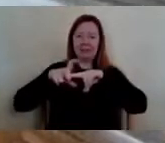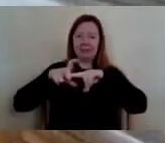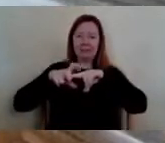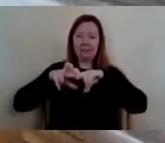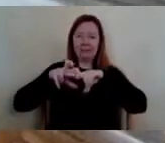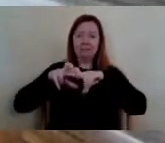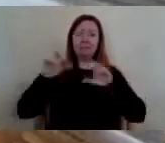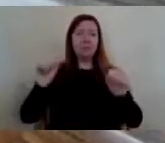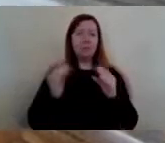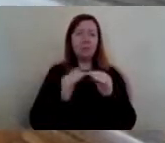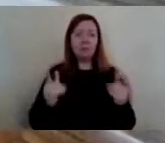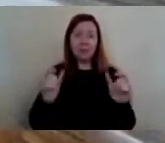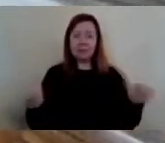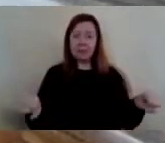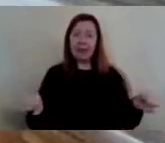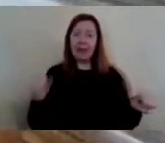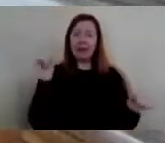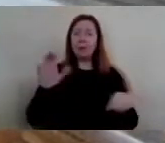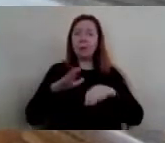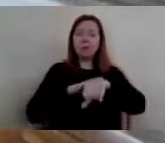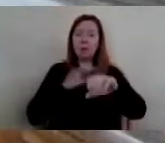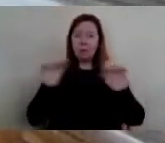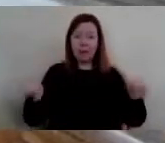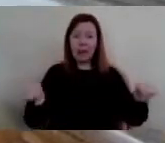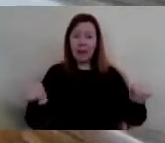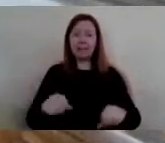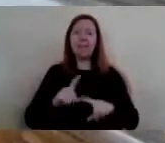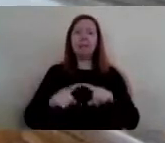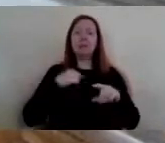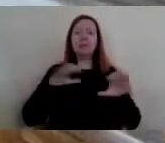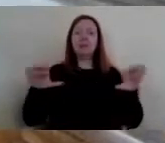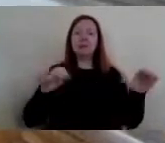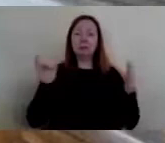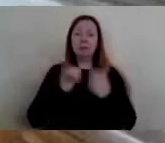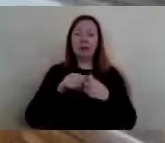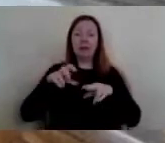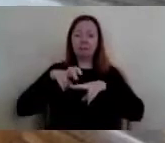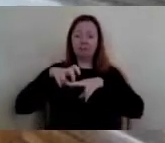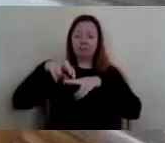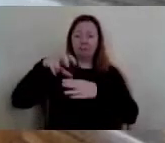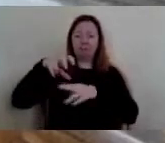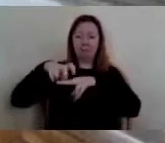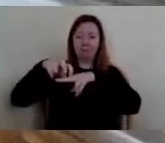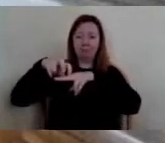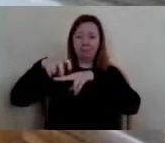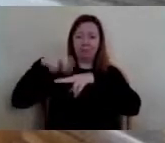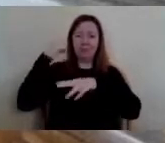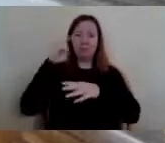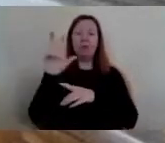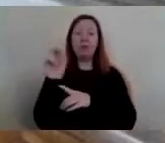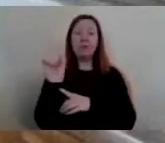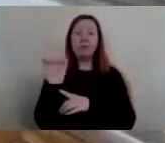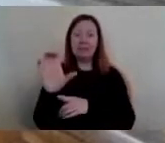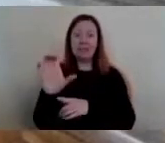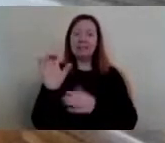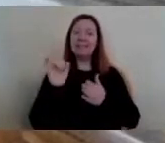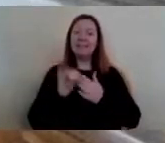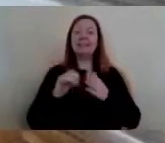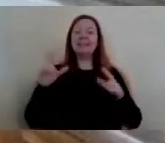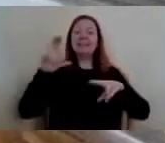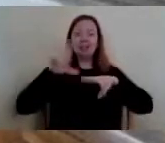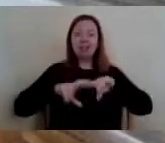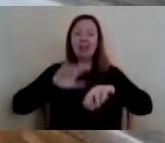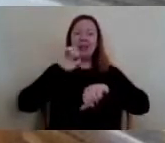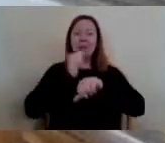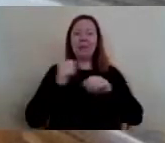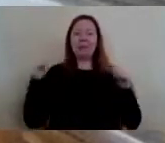little bit faster if you want to, or you can go slower, but we're gonna go ahead and do this march for about 30 seconds. This is chair-based aerobic exercise, guys,